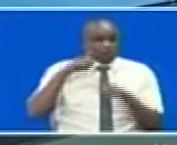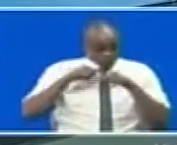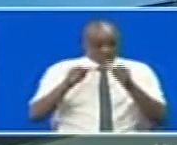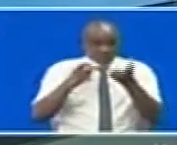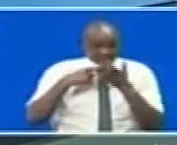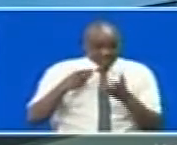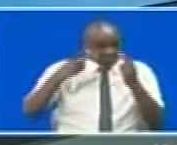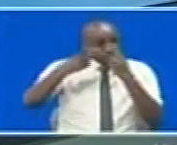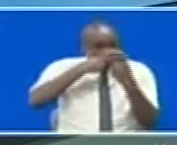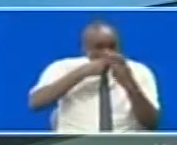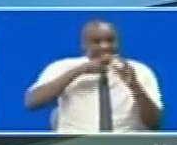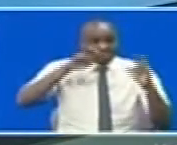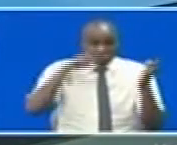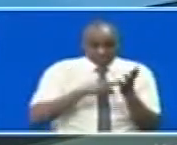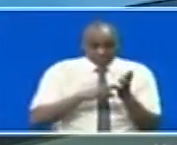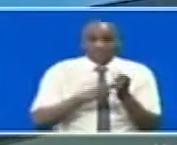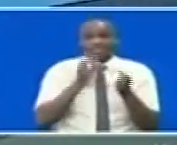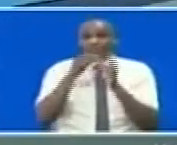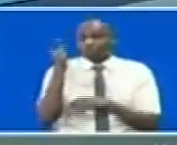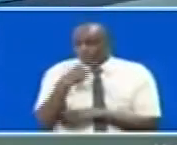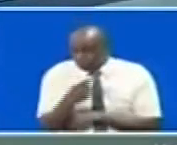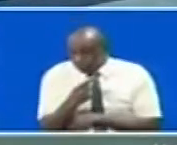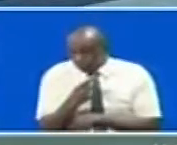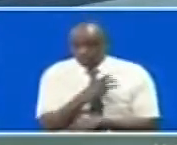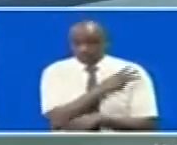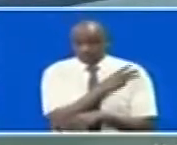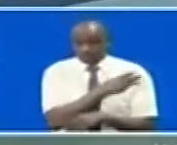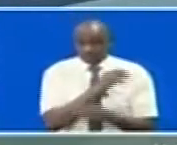The hashtag is Checkpoint. Our sign language interpreter